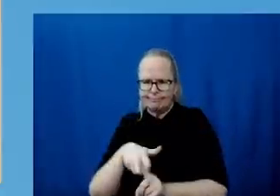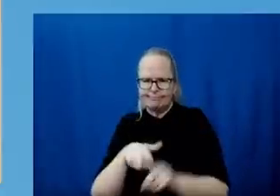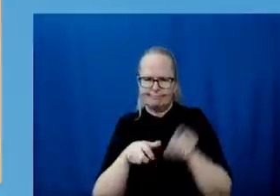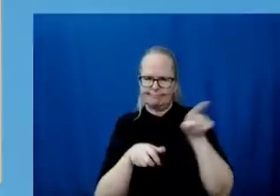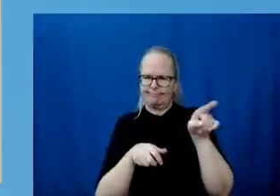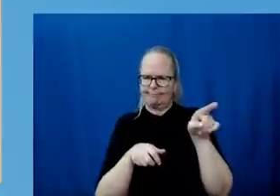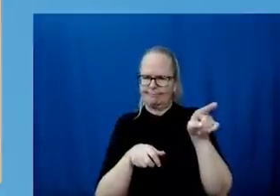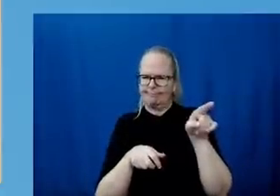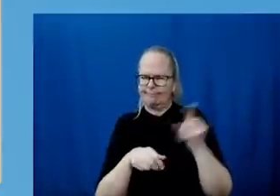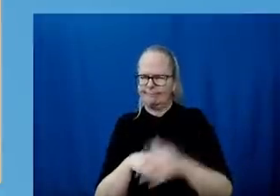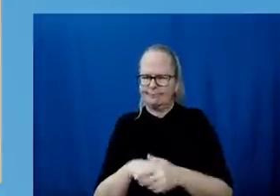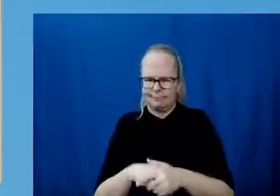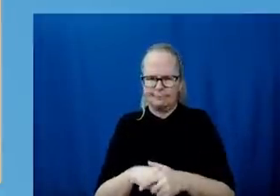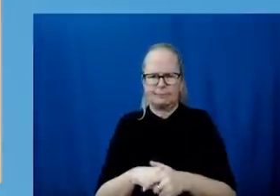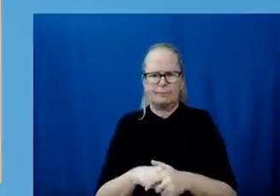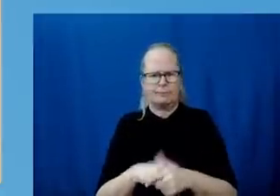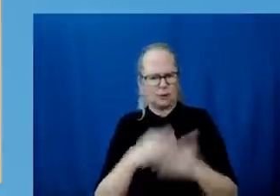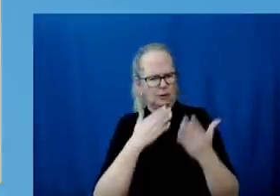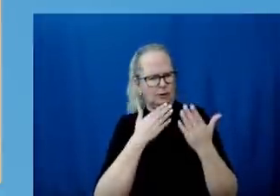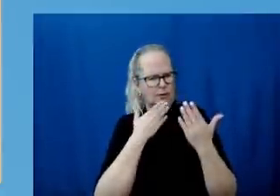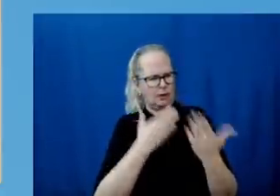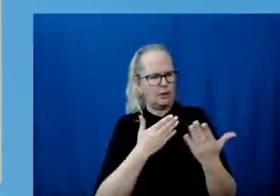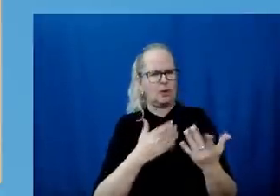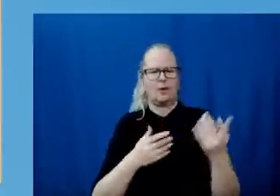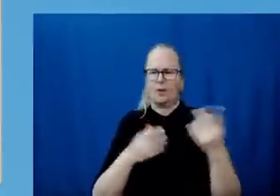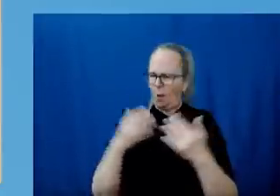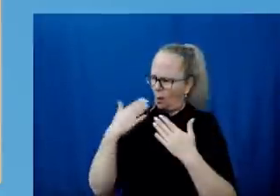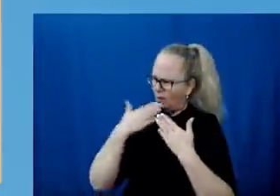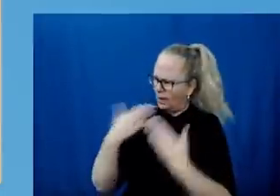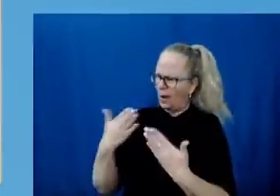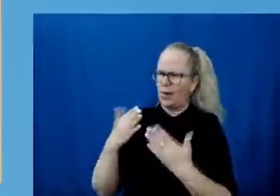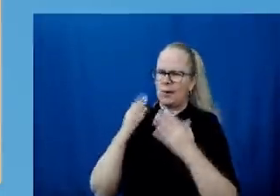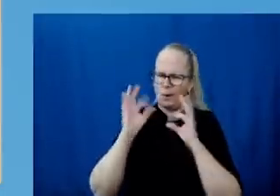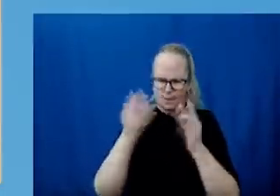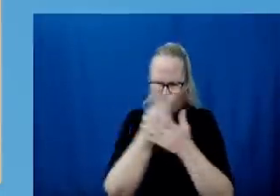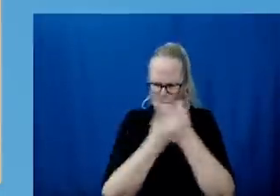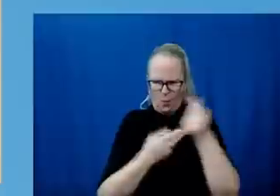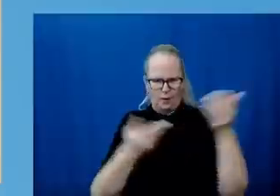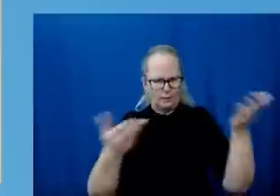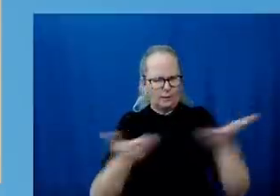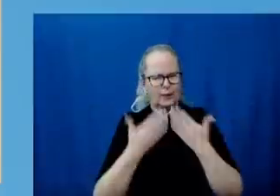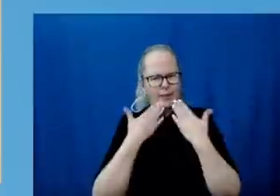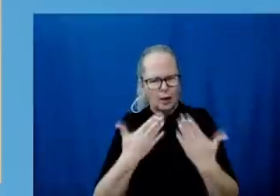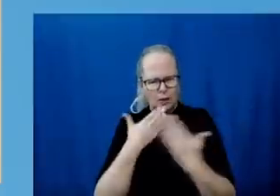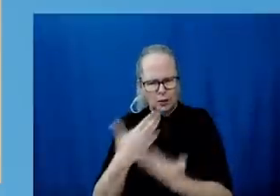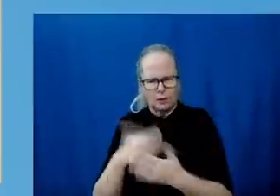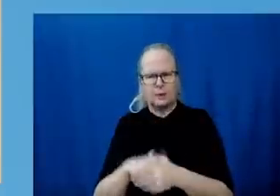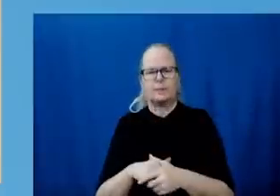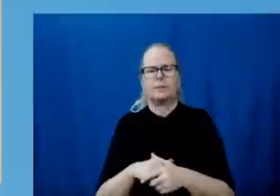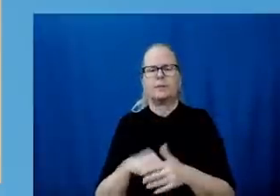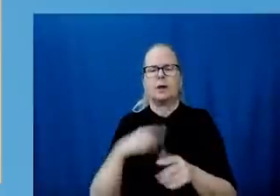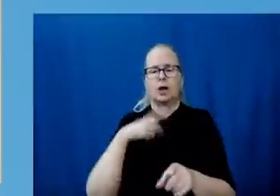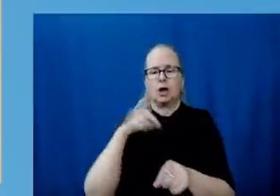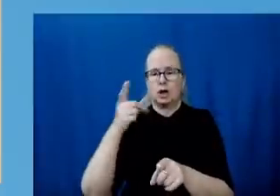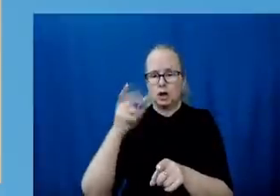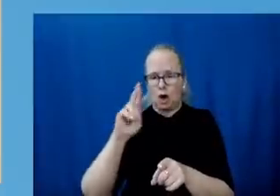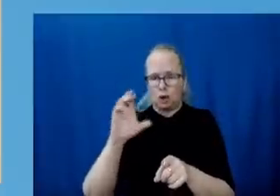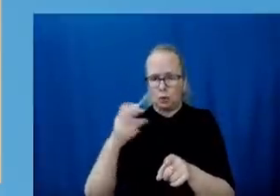efficacy of this method. Brilliant. This is wonderful. Thank you both so very much for being